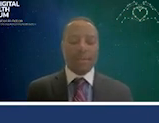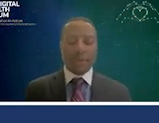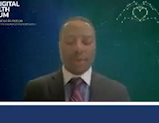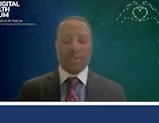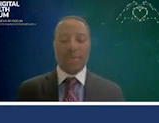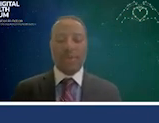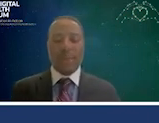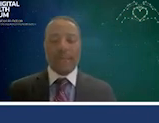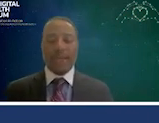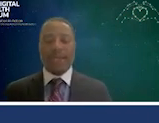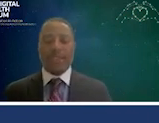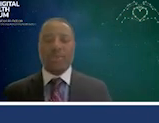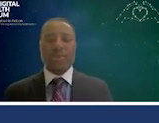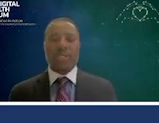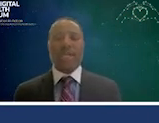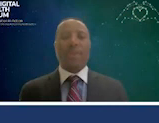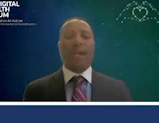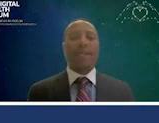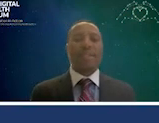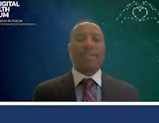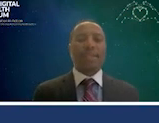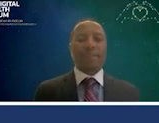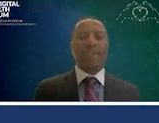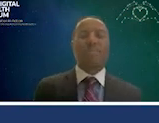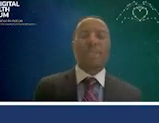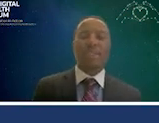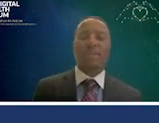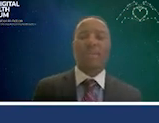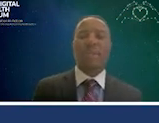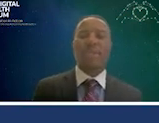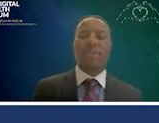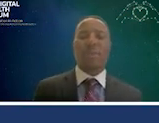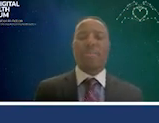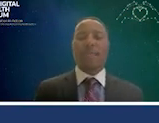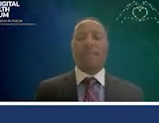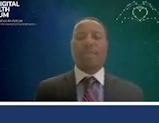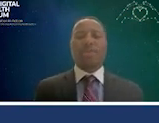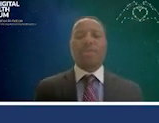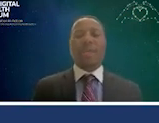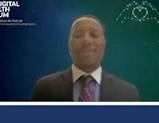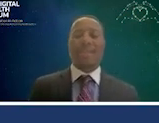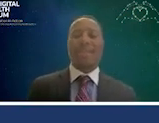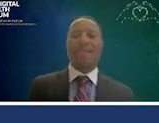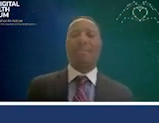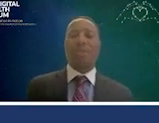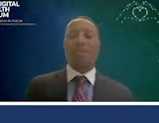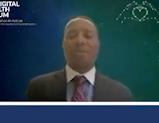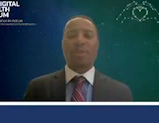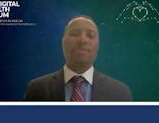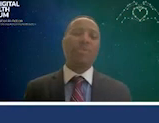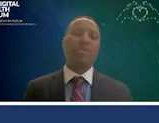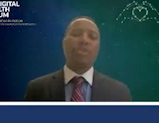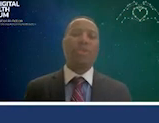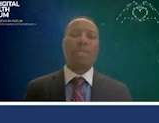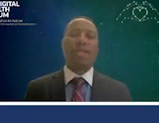I must also let you understand that given the complexity of the issue, the ministry has taken a